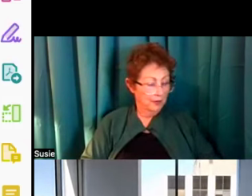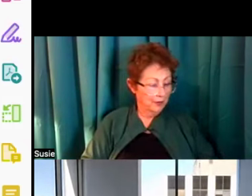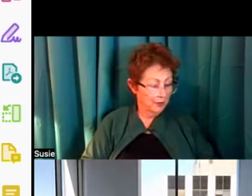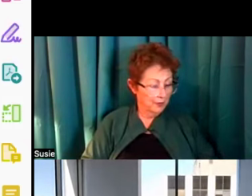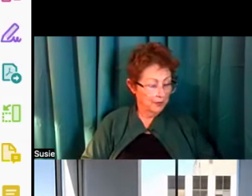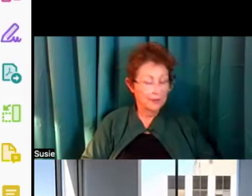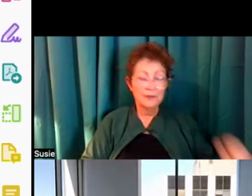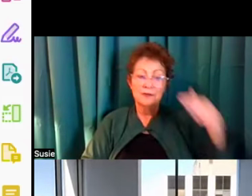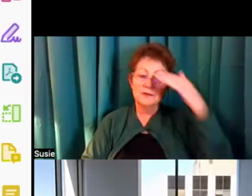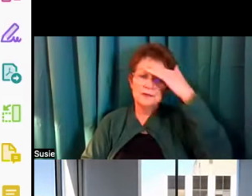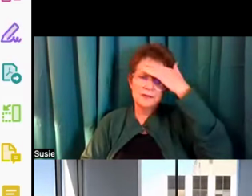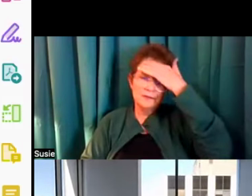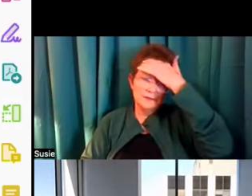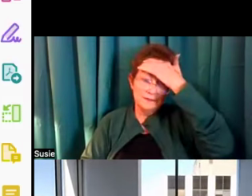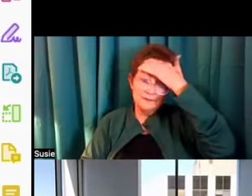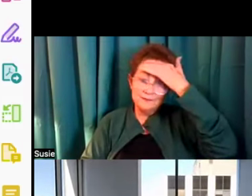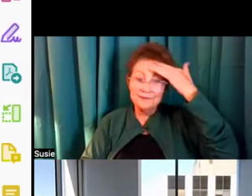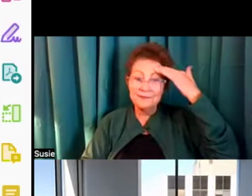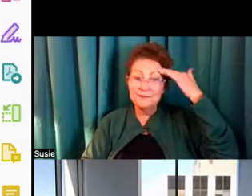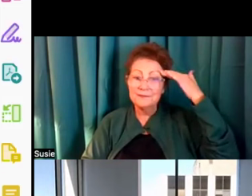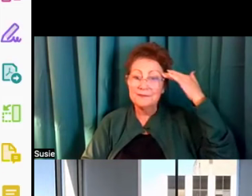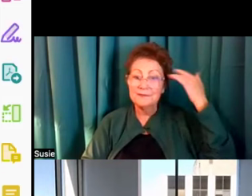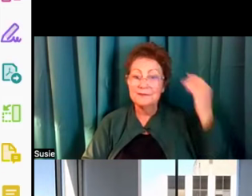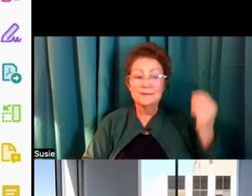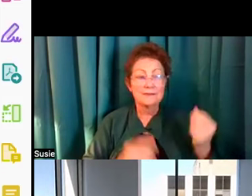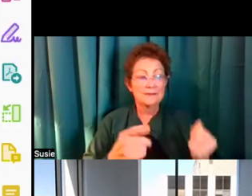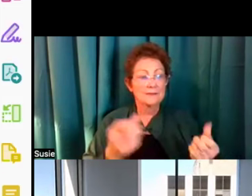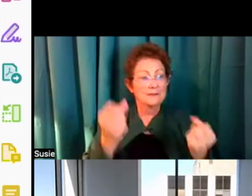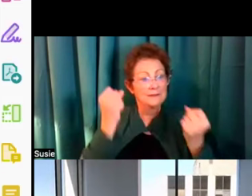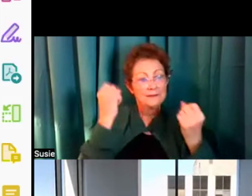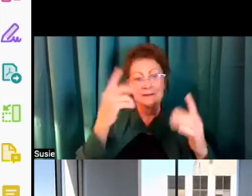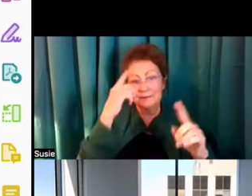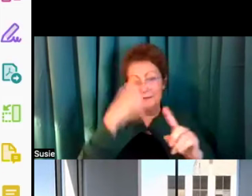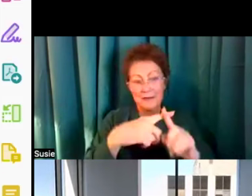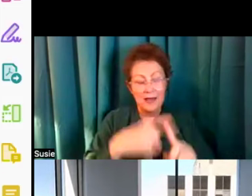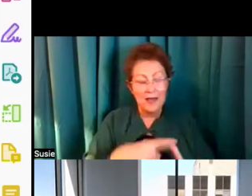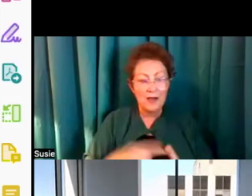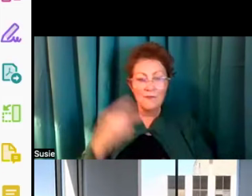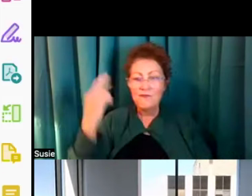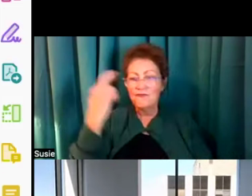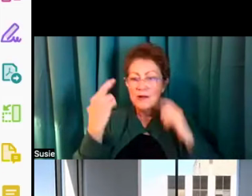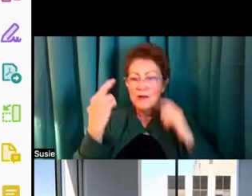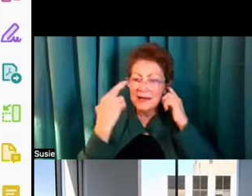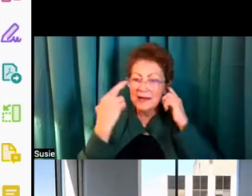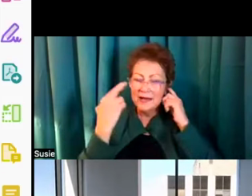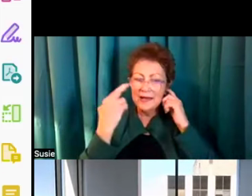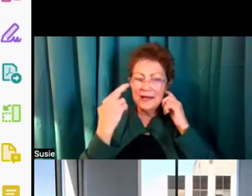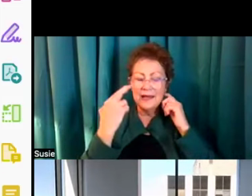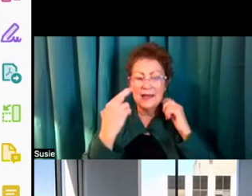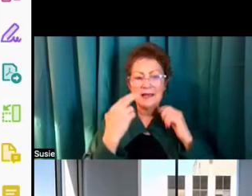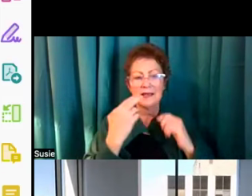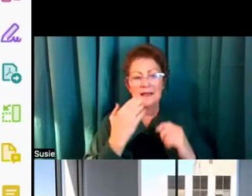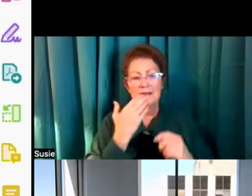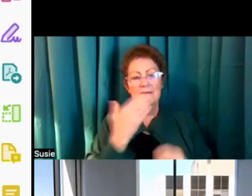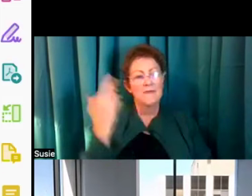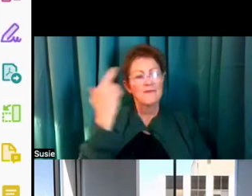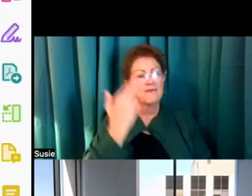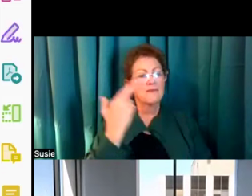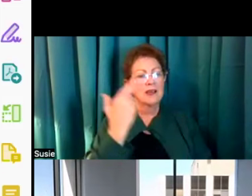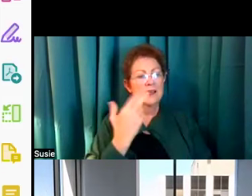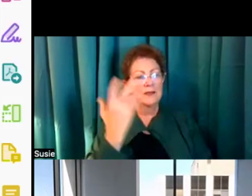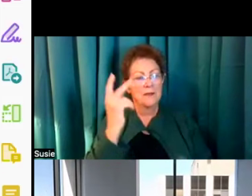As Dan alluded to, there's a lot of positive reasons and a lot of attractive reasons for why people kind